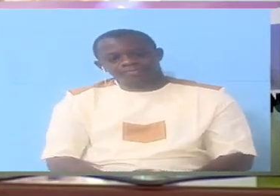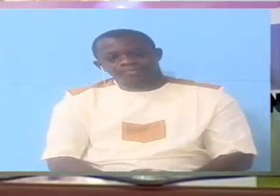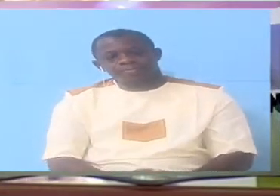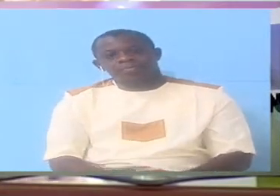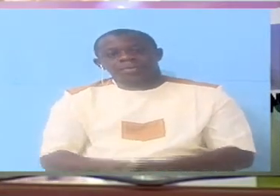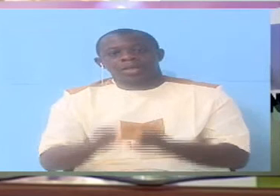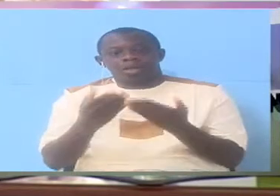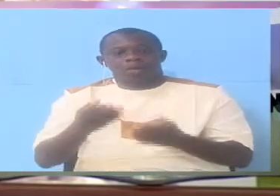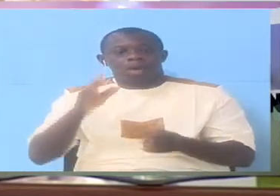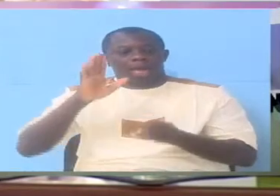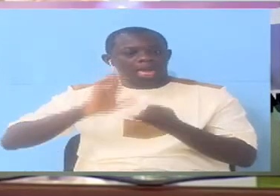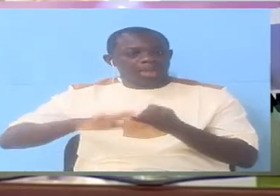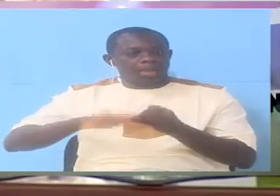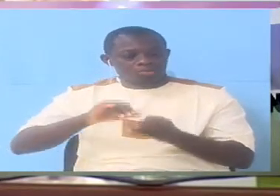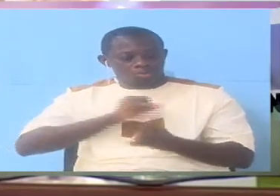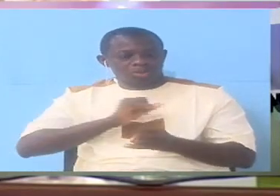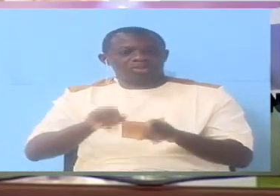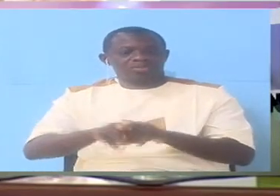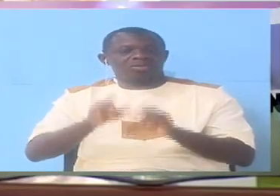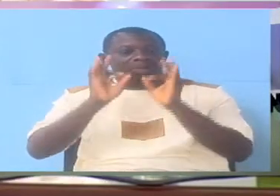the end of his summons,